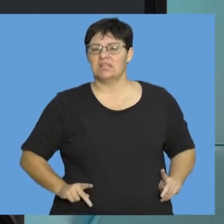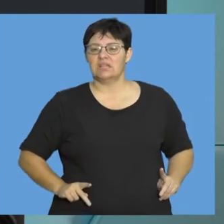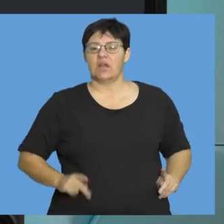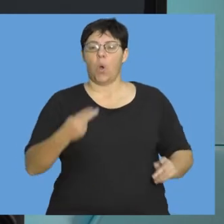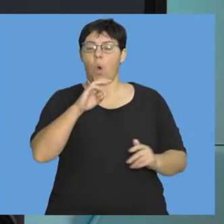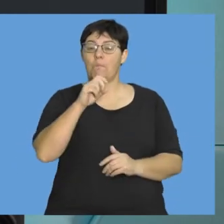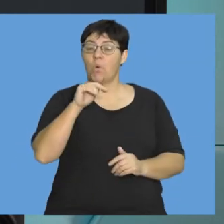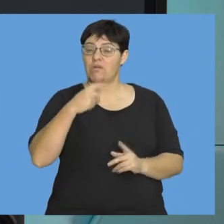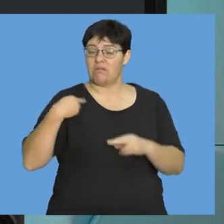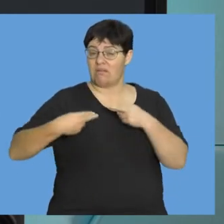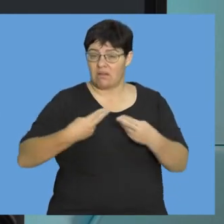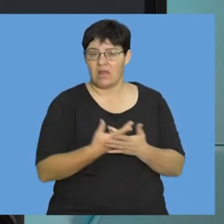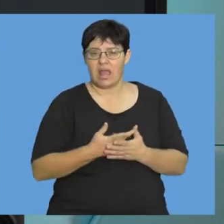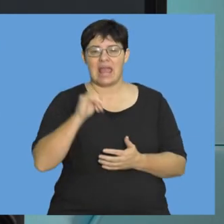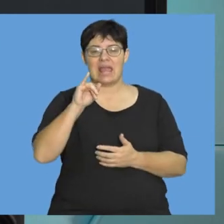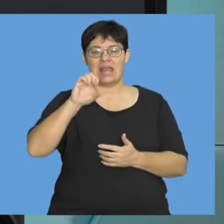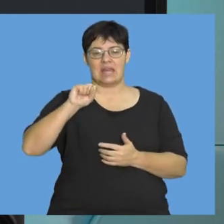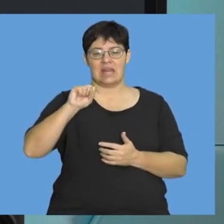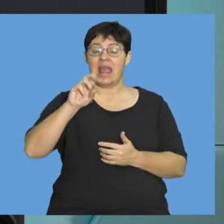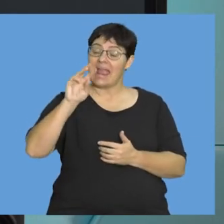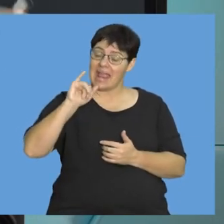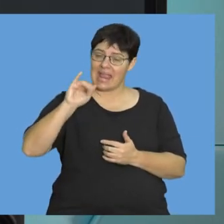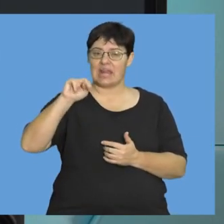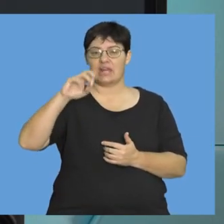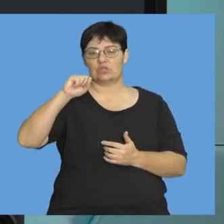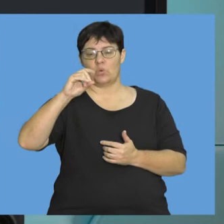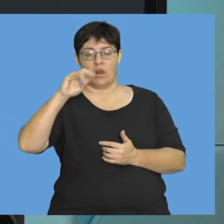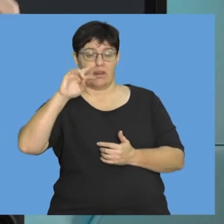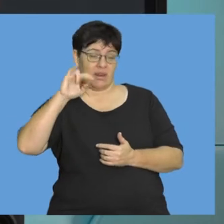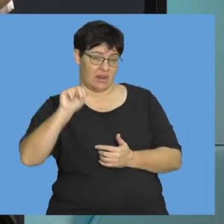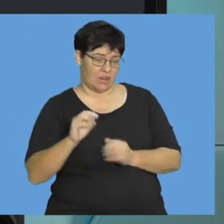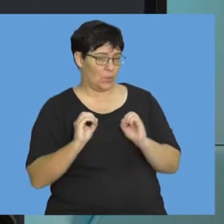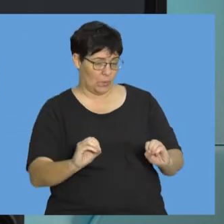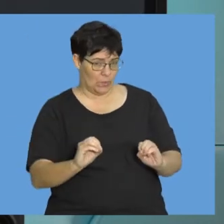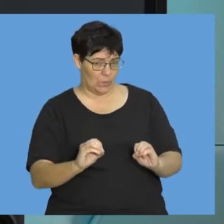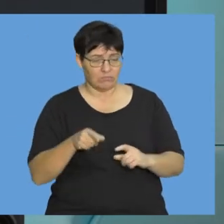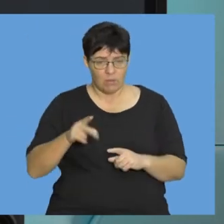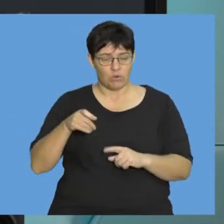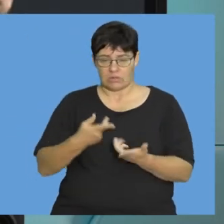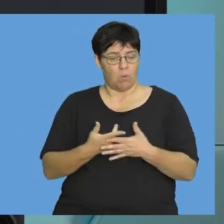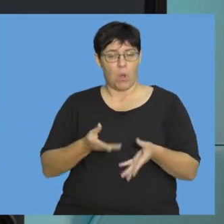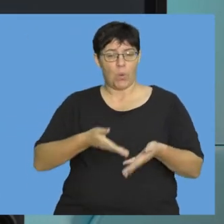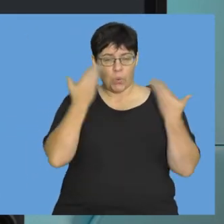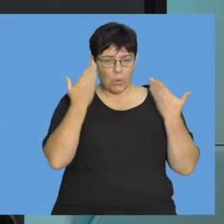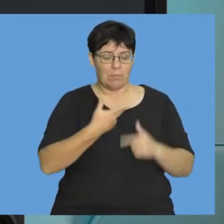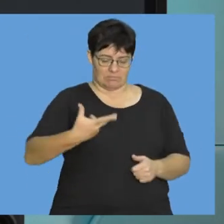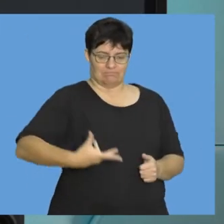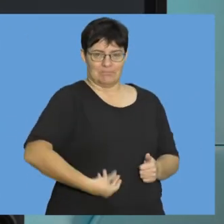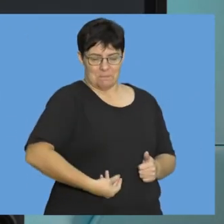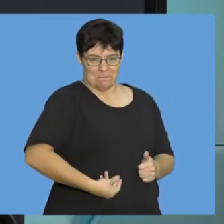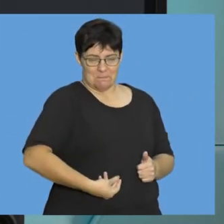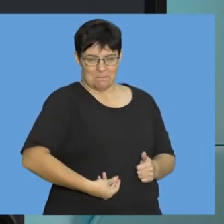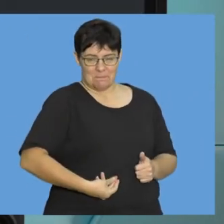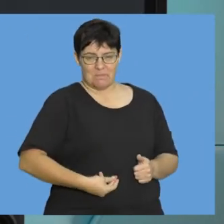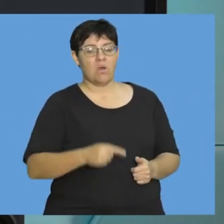make a hormone called insulin, and that's a protein. And because you don't do it, you might have to inject